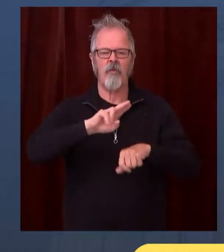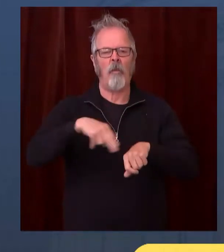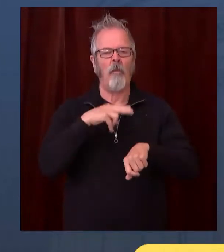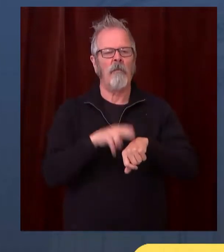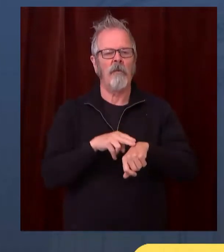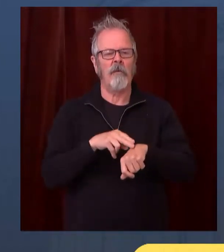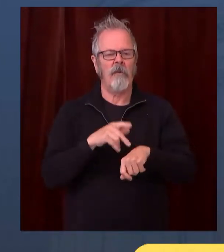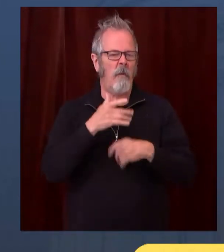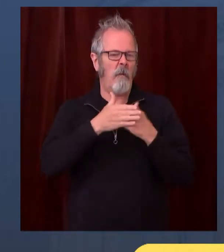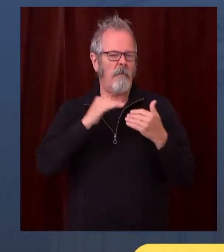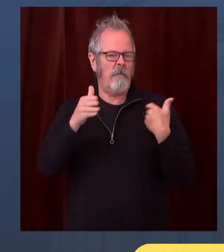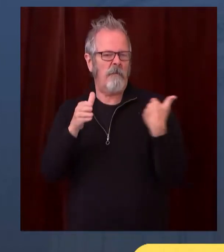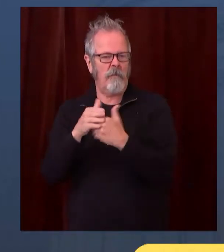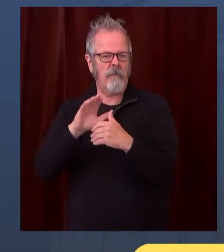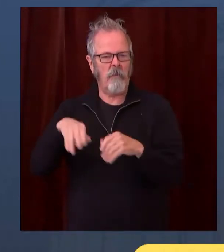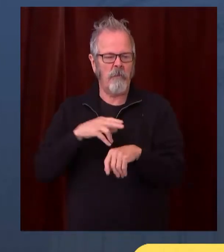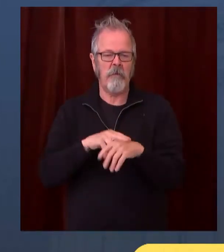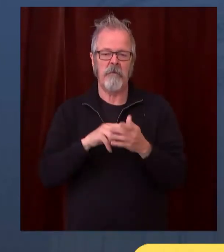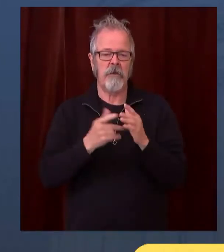for staff and residents.